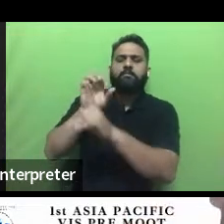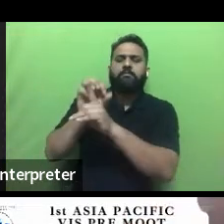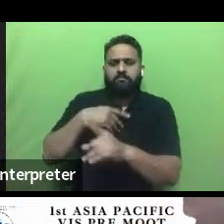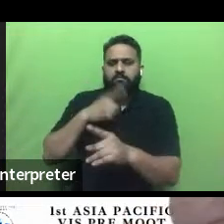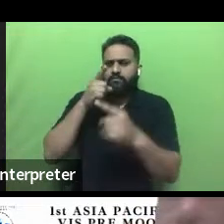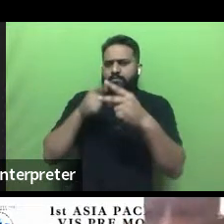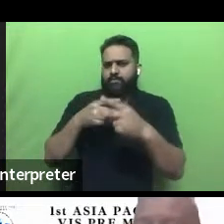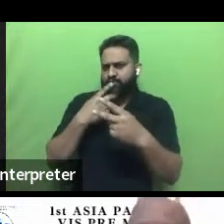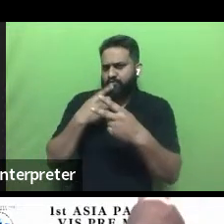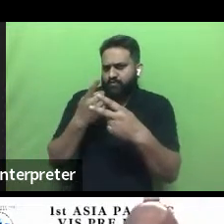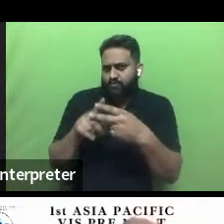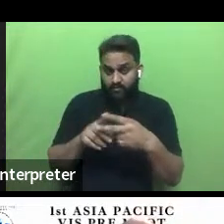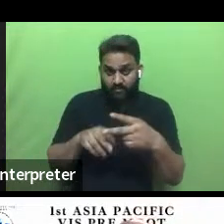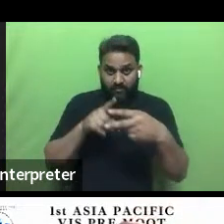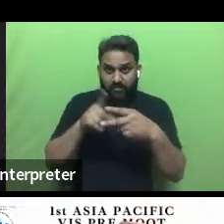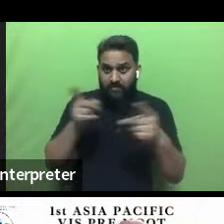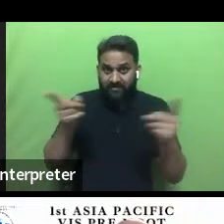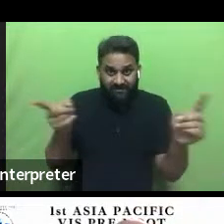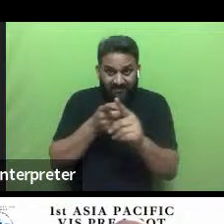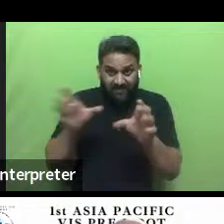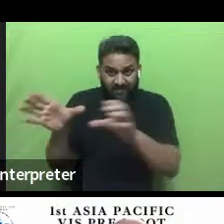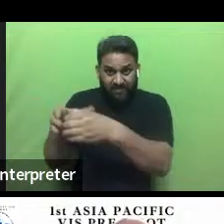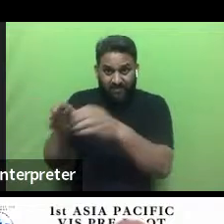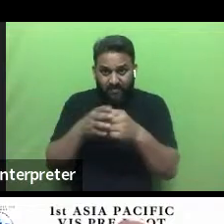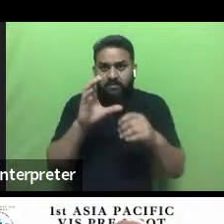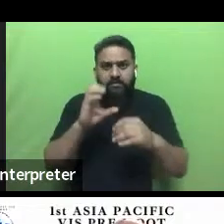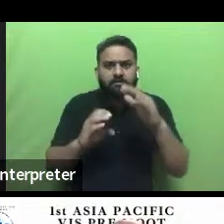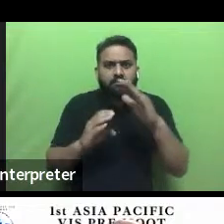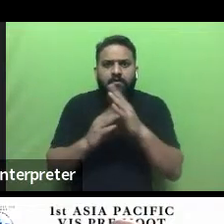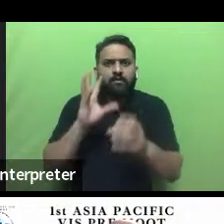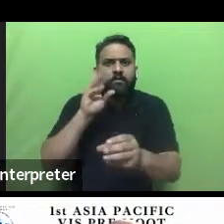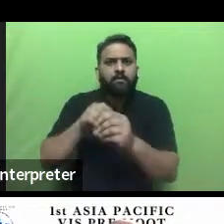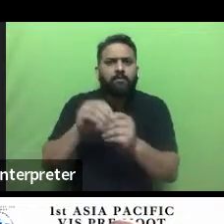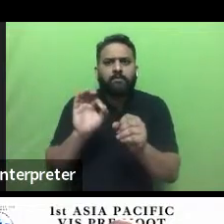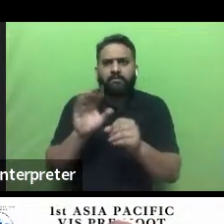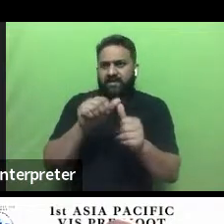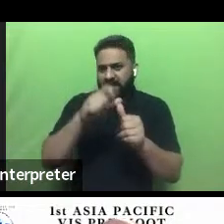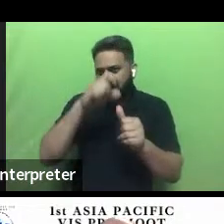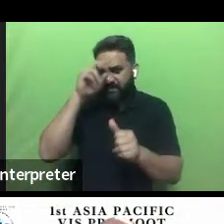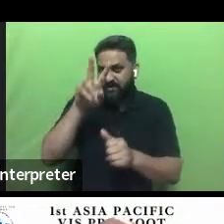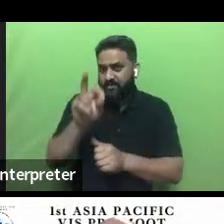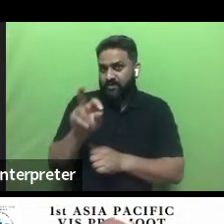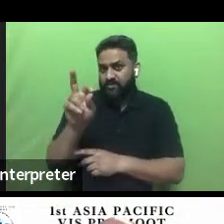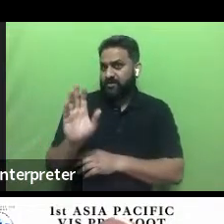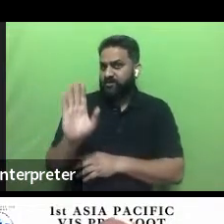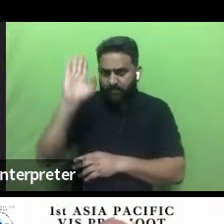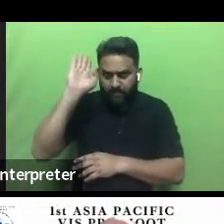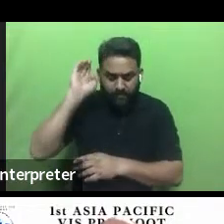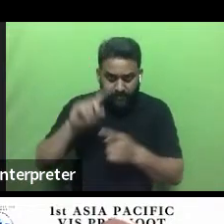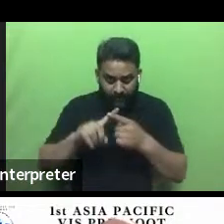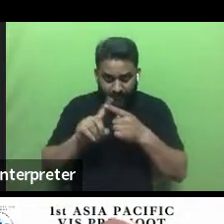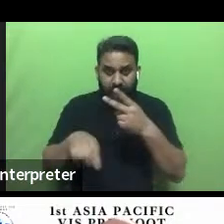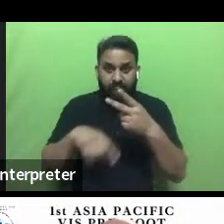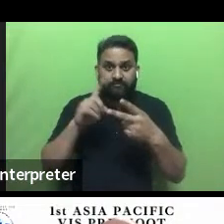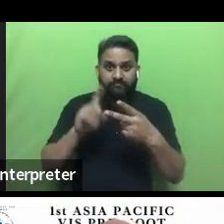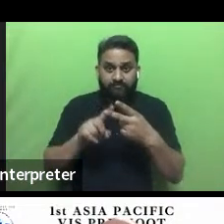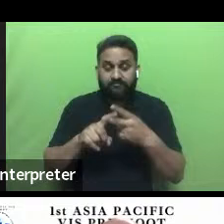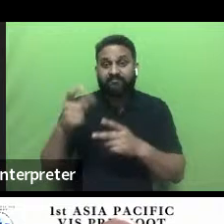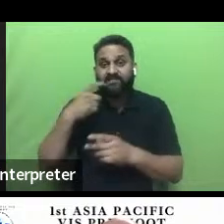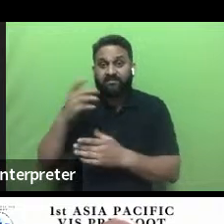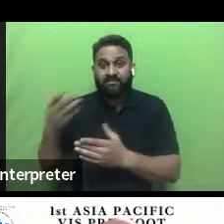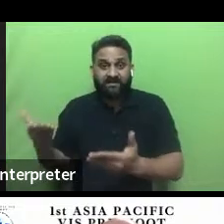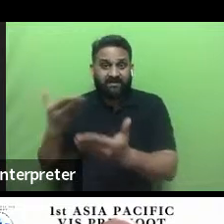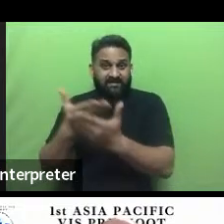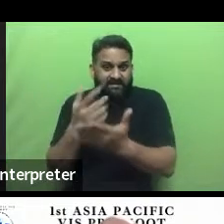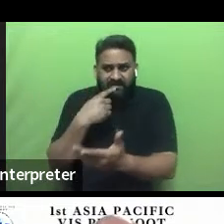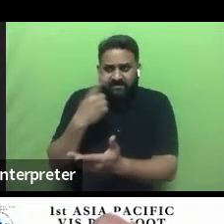that the parties did not conclude a contract in April 2020. And second, that the claimant's general conditions